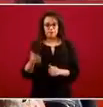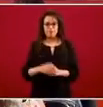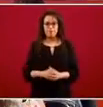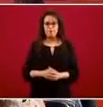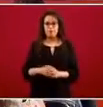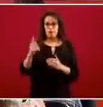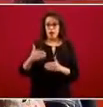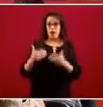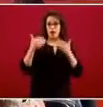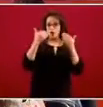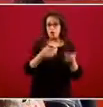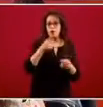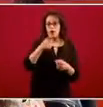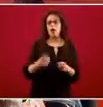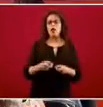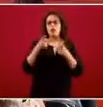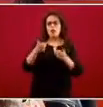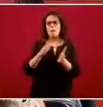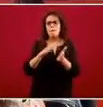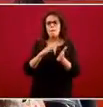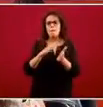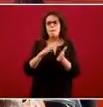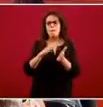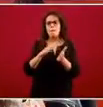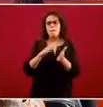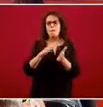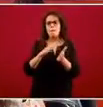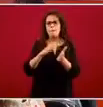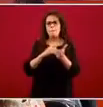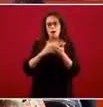the institute, well,